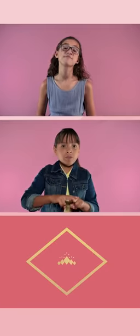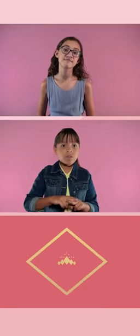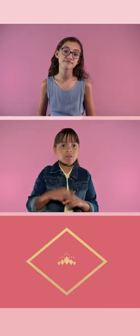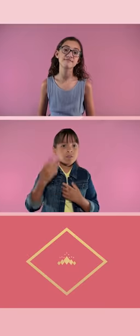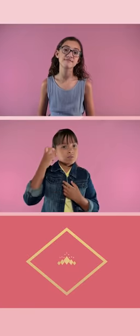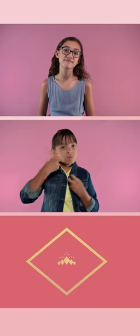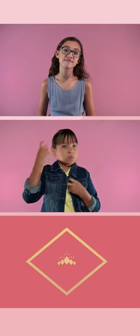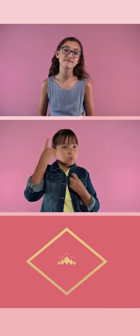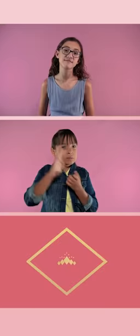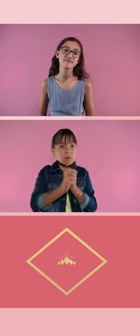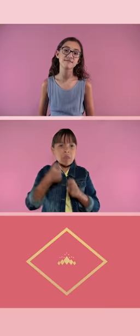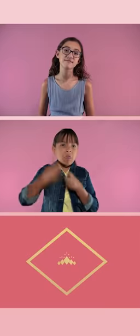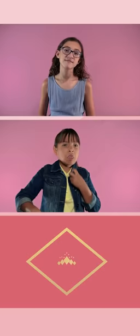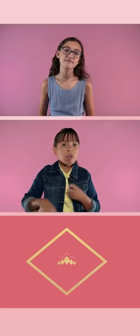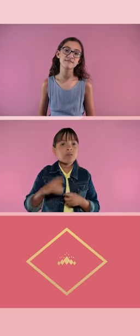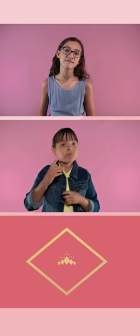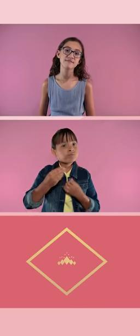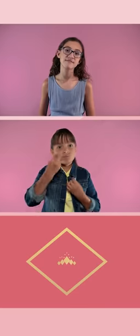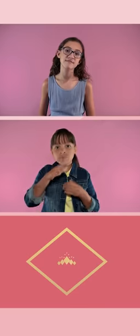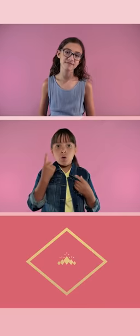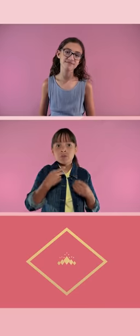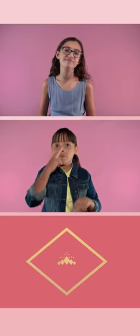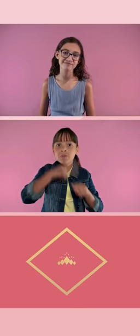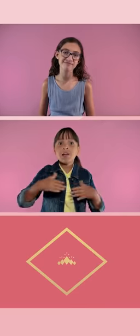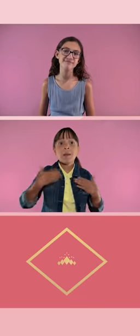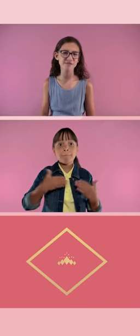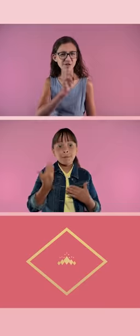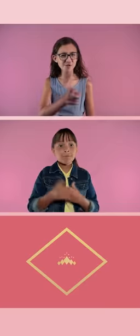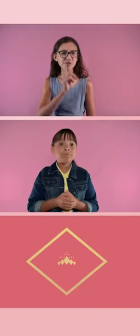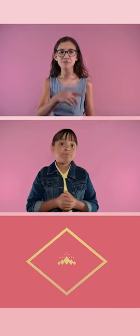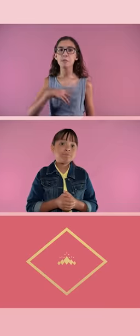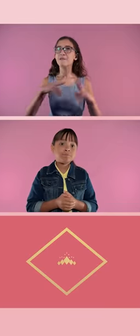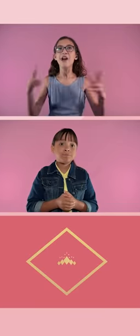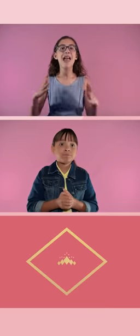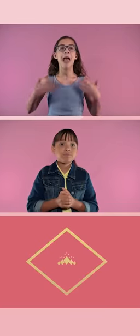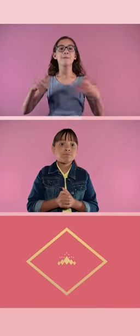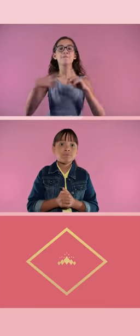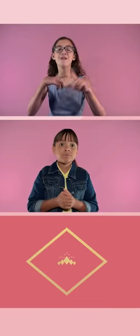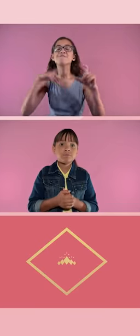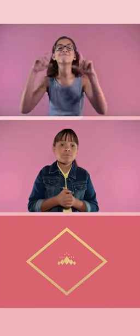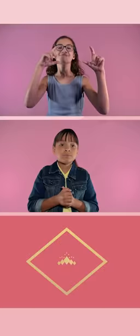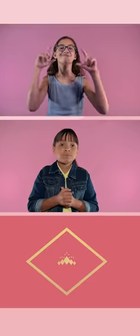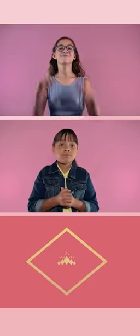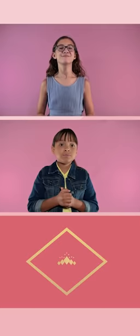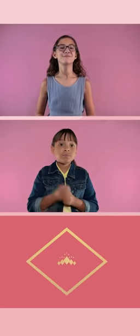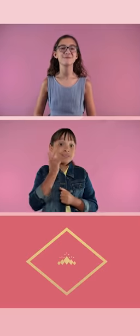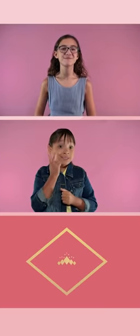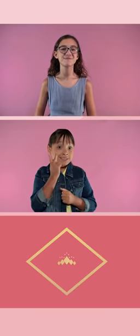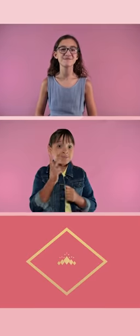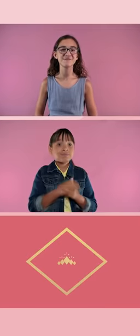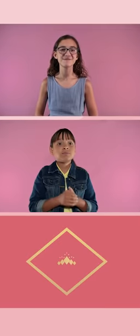fun. Even if your dream seems difficult, you should have fun with it and be happy. That's so true. I'm very happy when I take